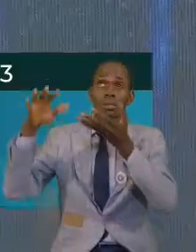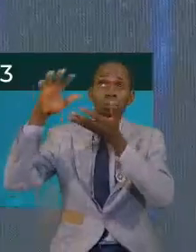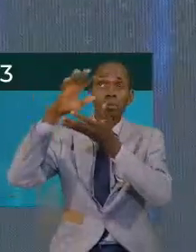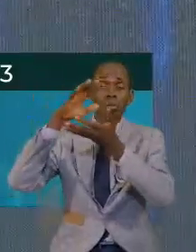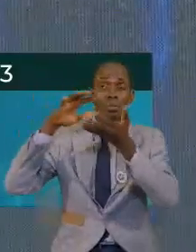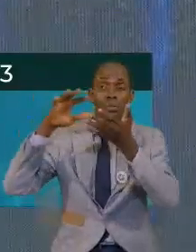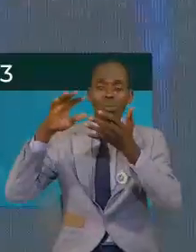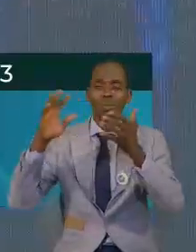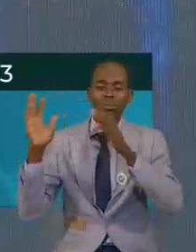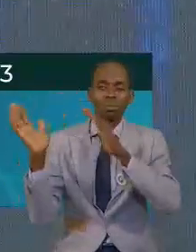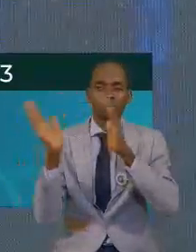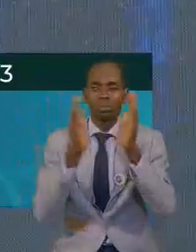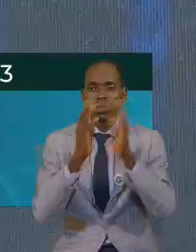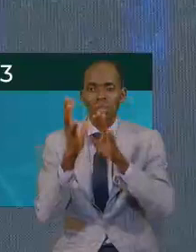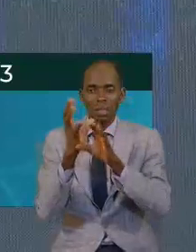sight.